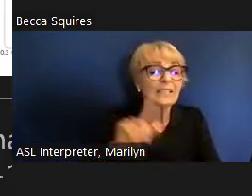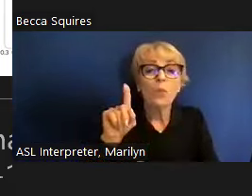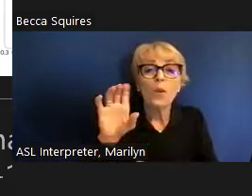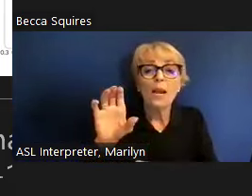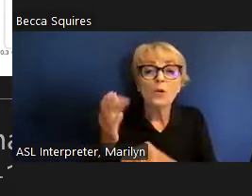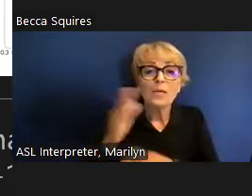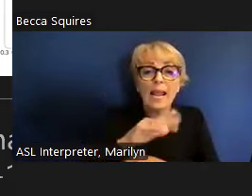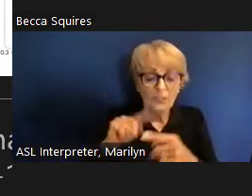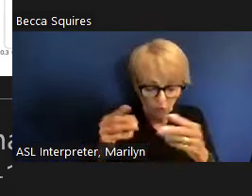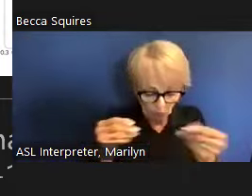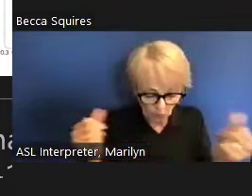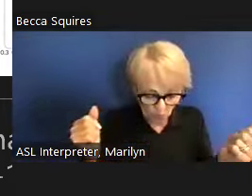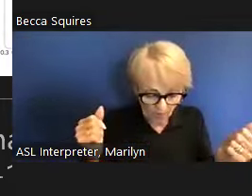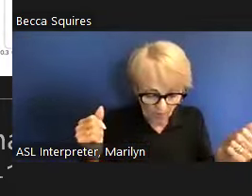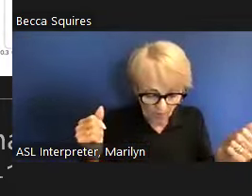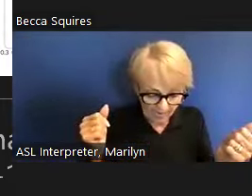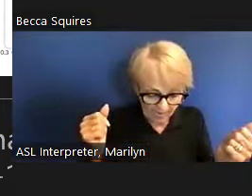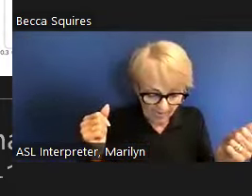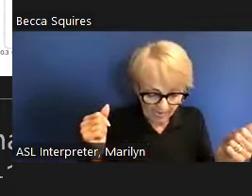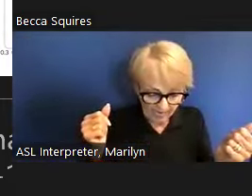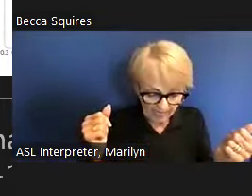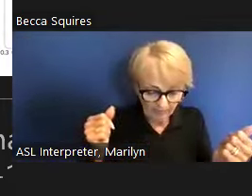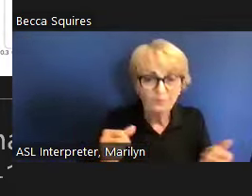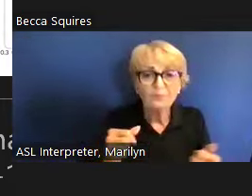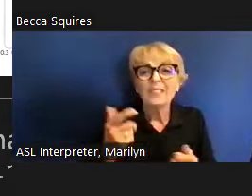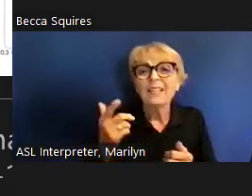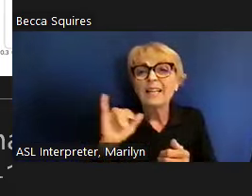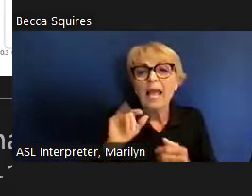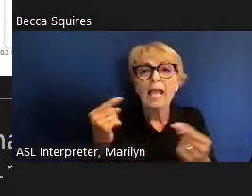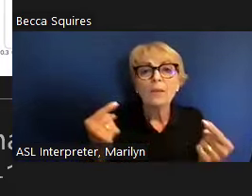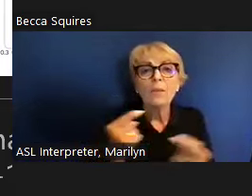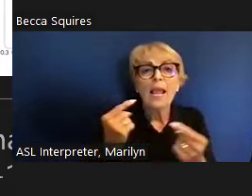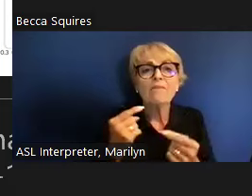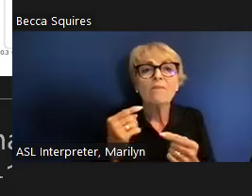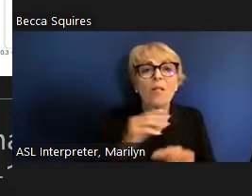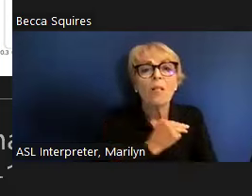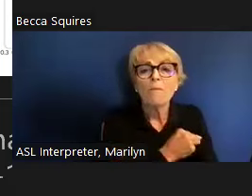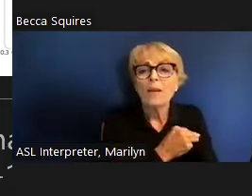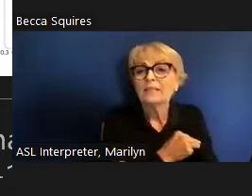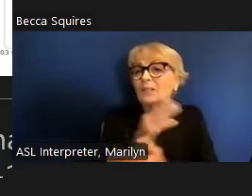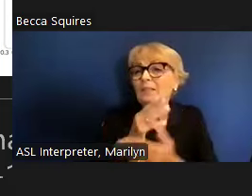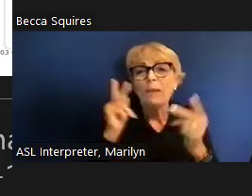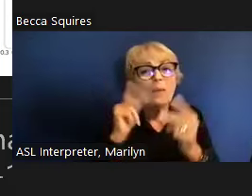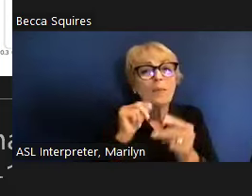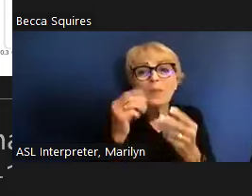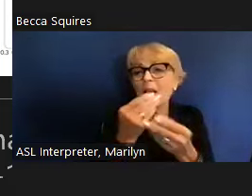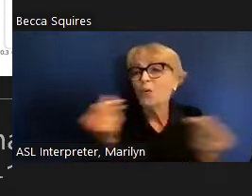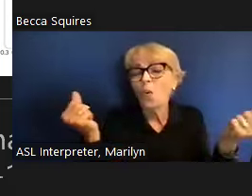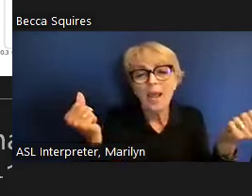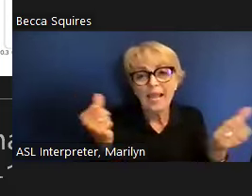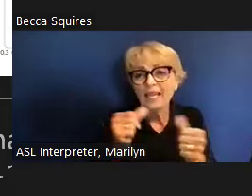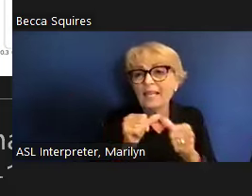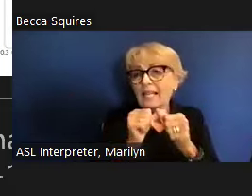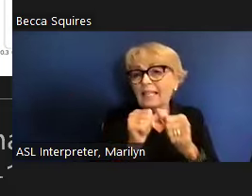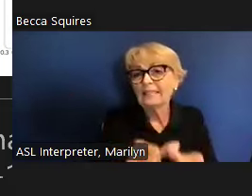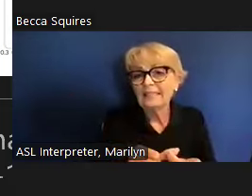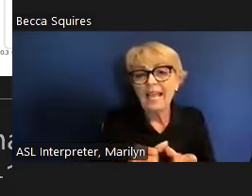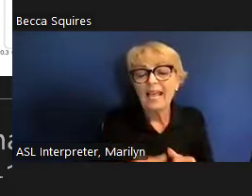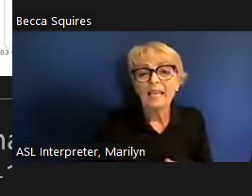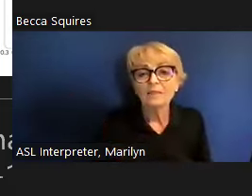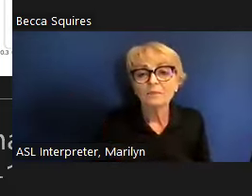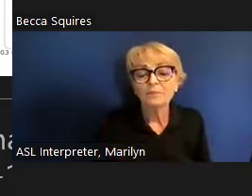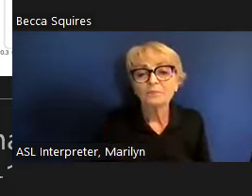away. Some of them, like painful muscles, and some people, they're not going away, they're staying. And